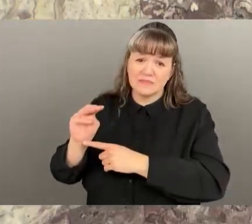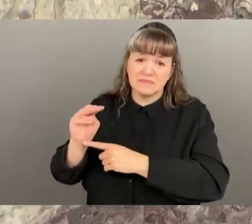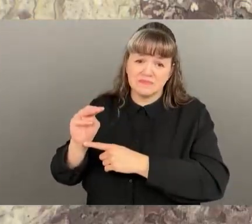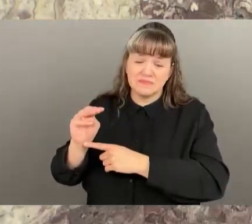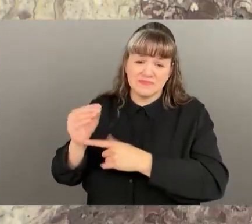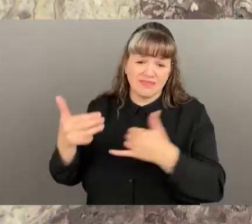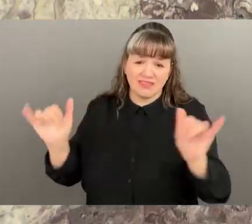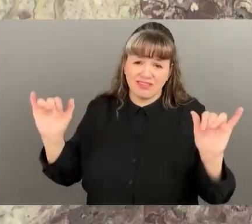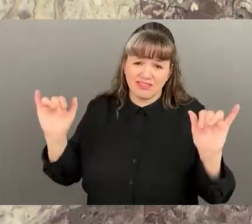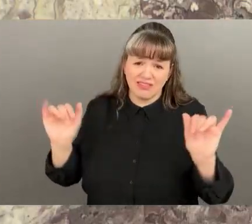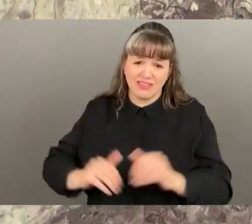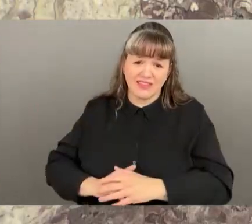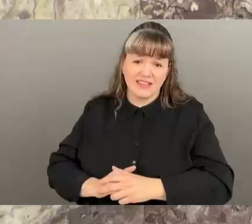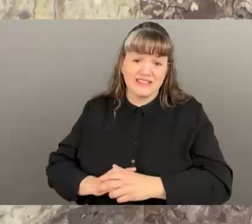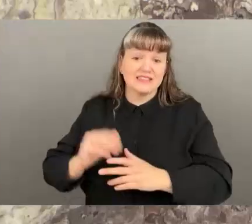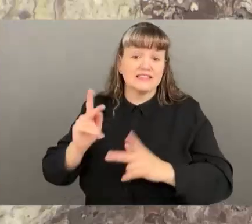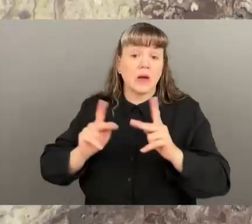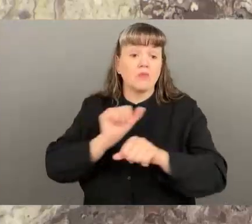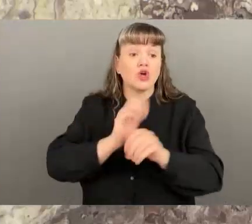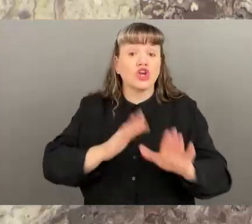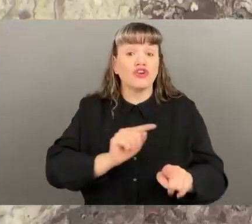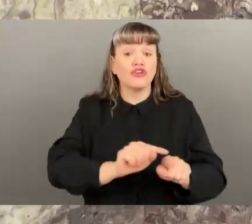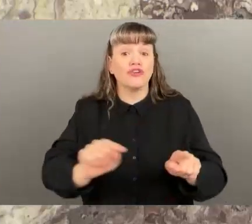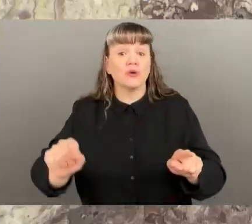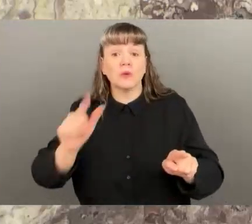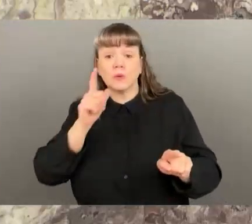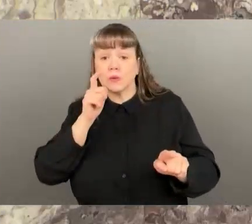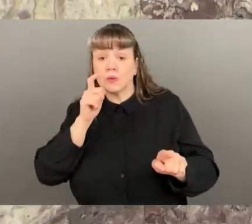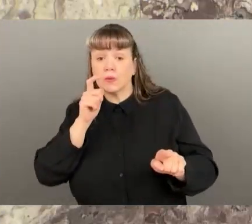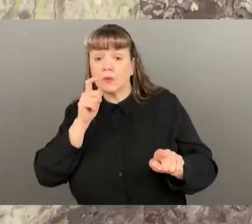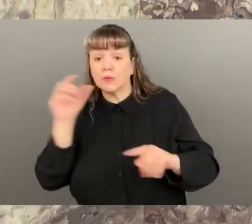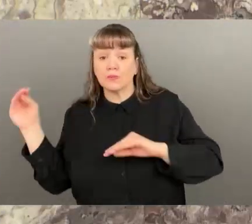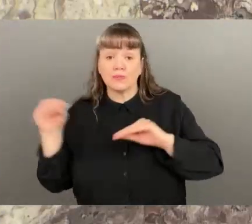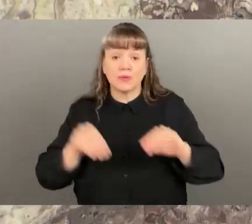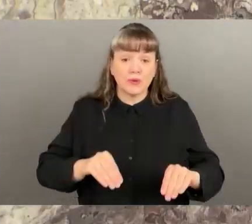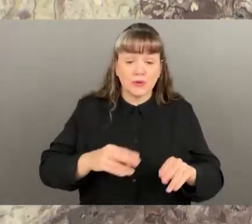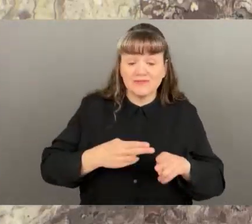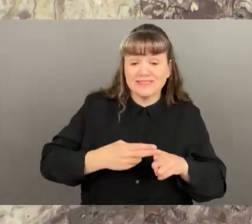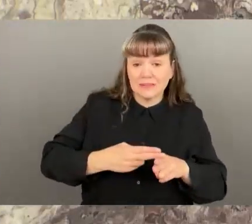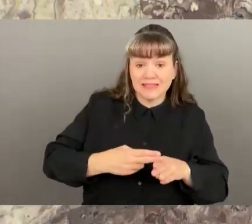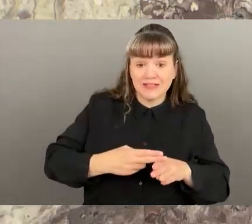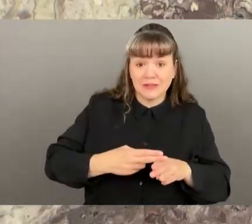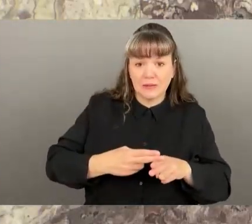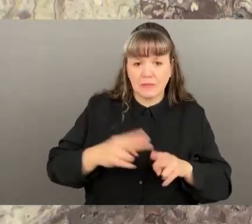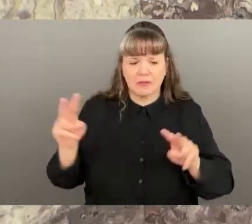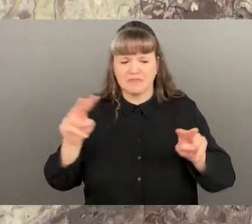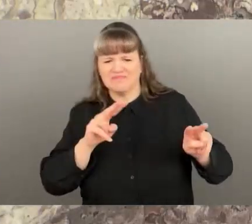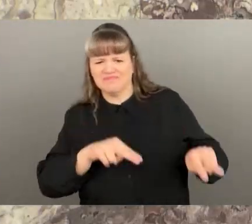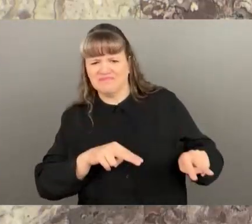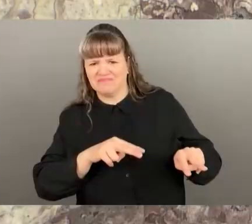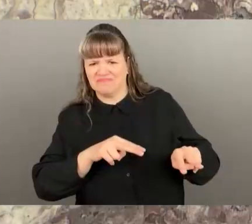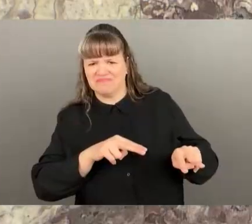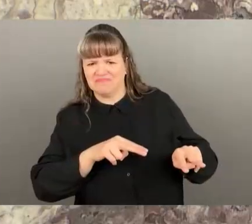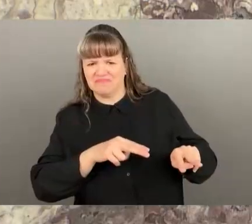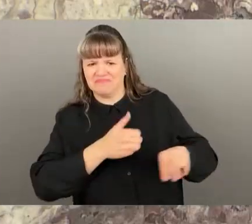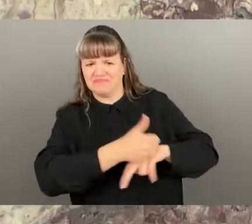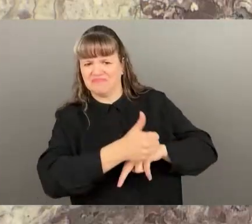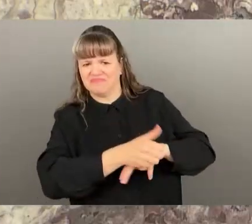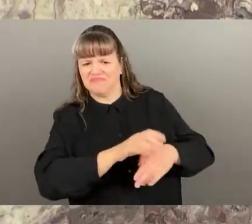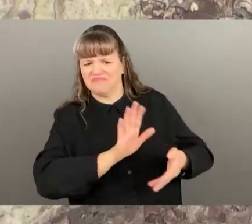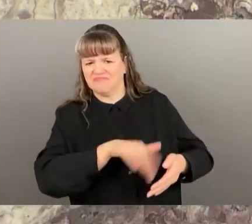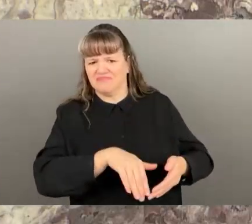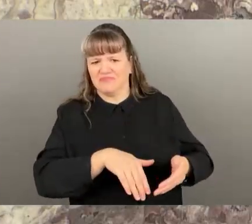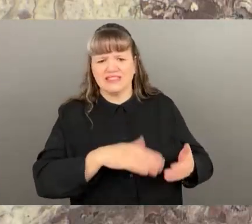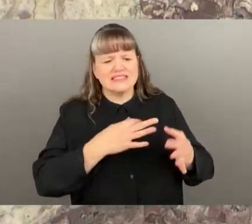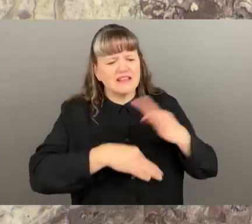refugees who are looked upon with suspicion instead of compassion. This is why we have a responsibility to continue fighting